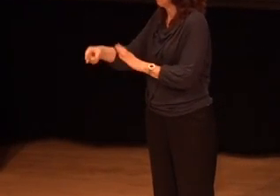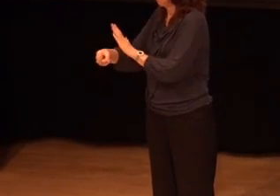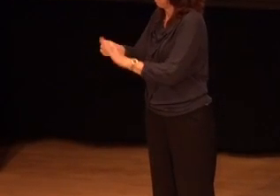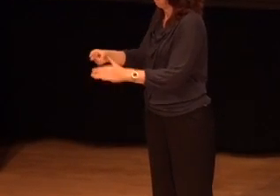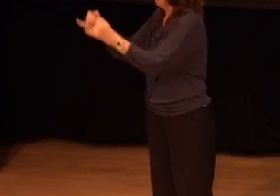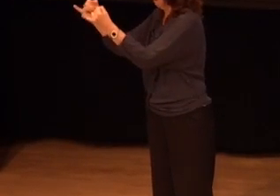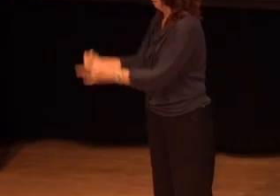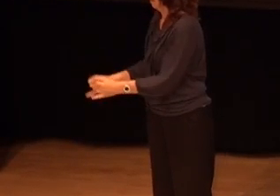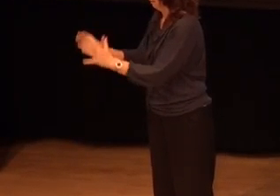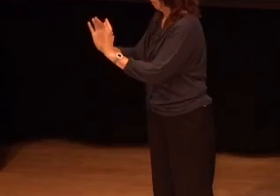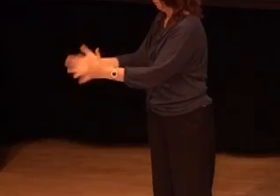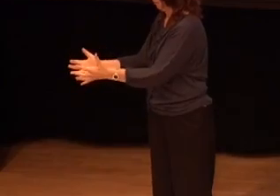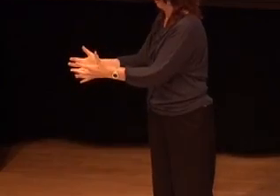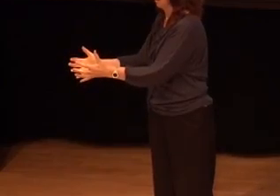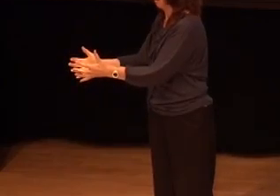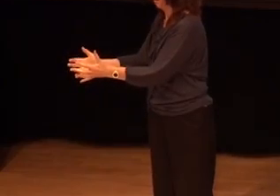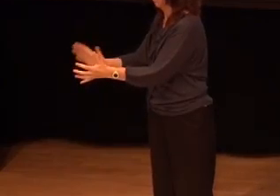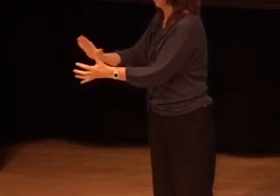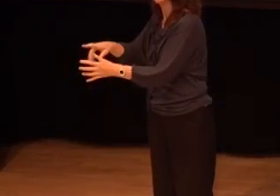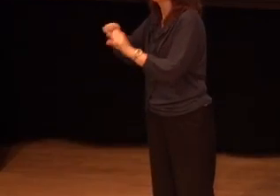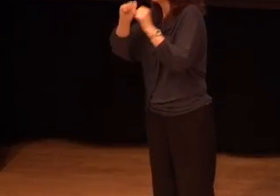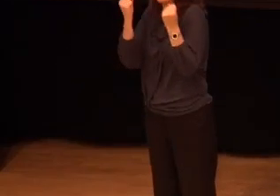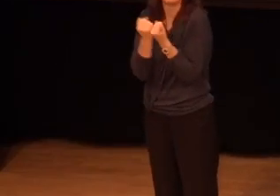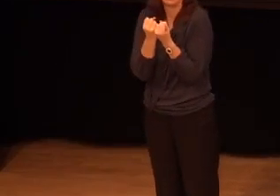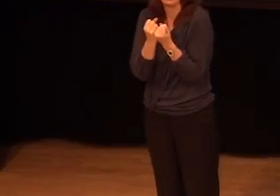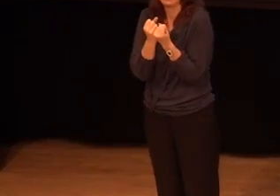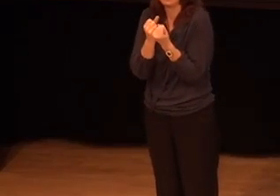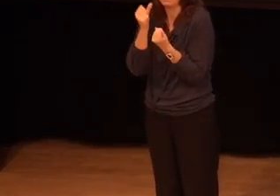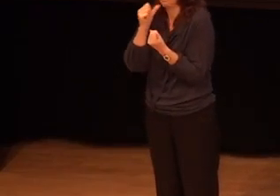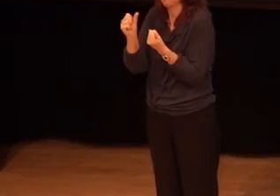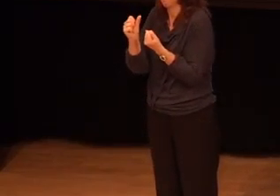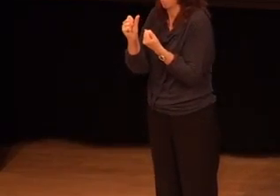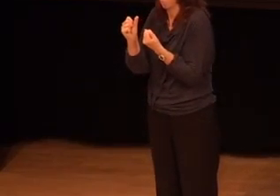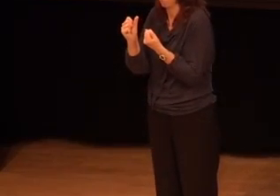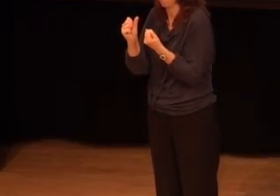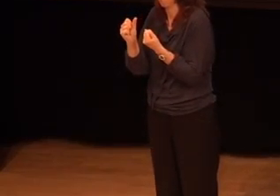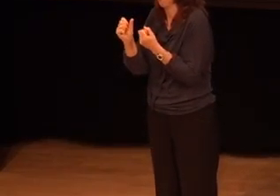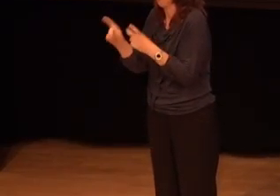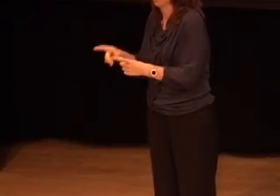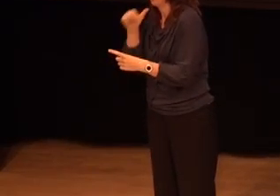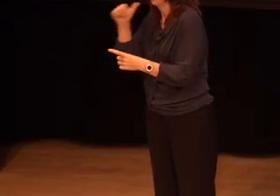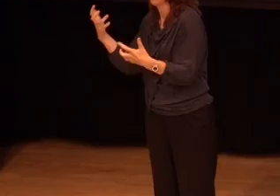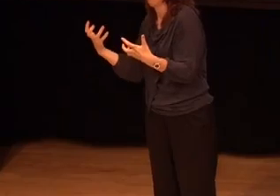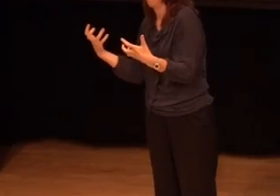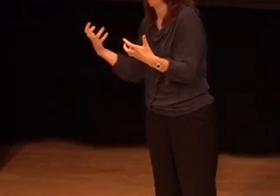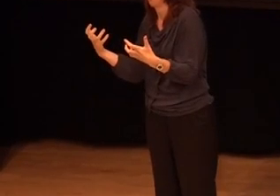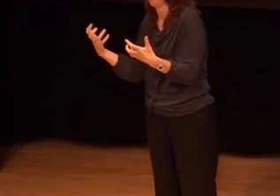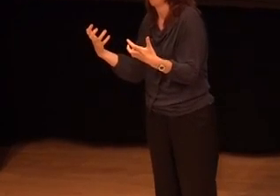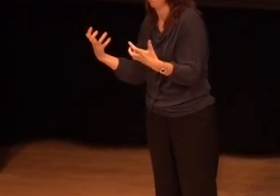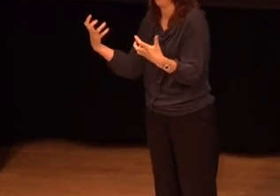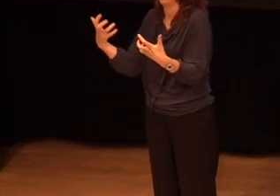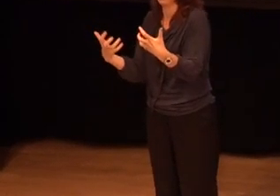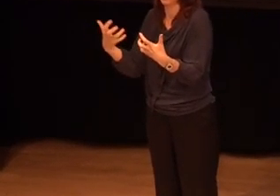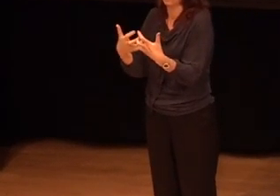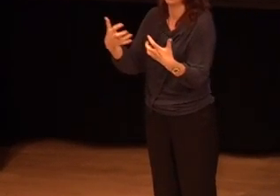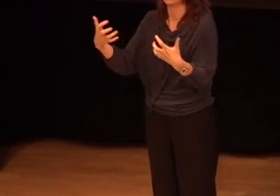and putting it as a social, you know, this is society not catering for us rather than the other way around. And so I